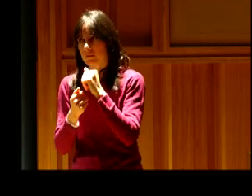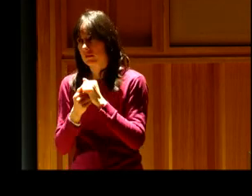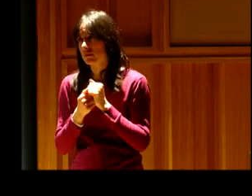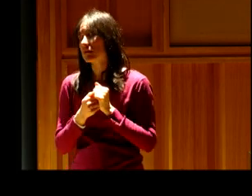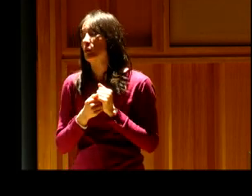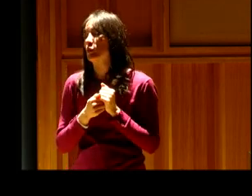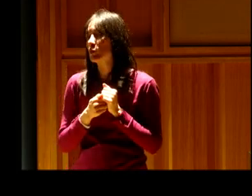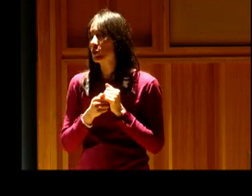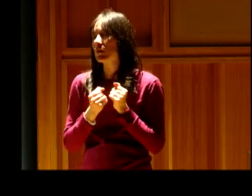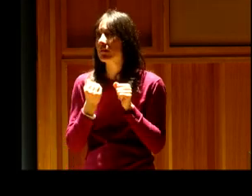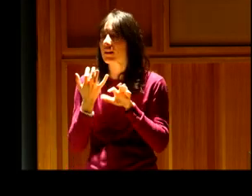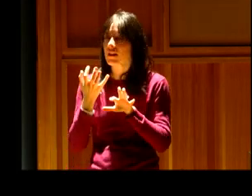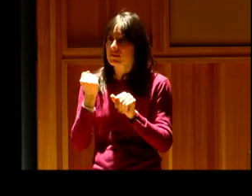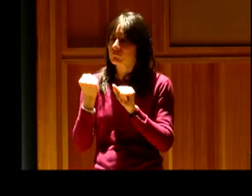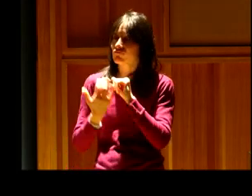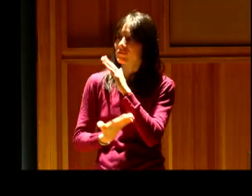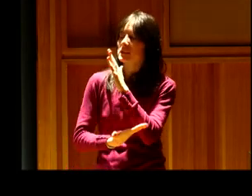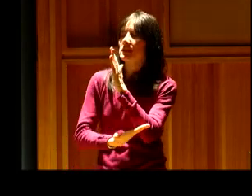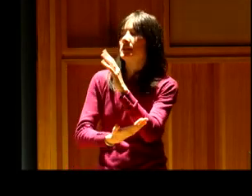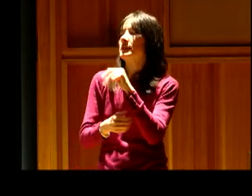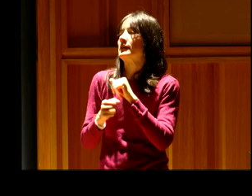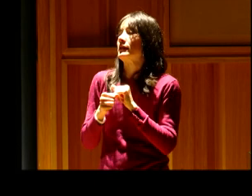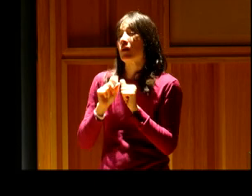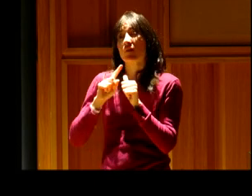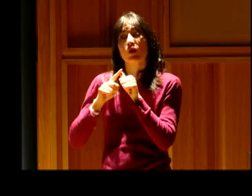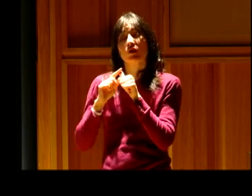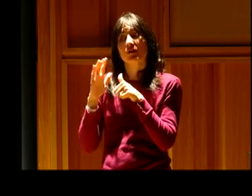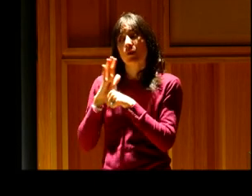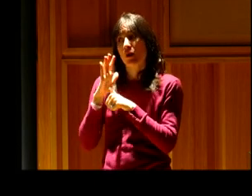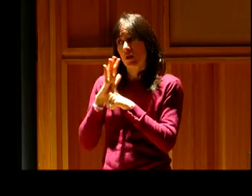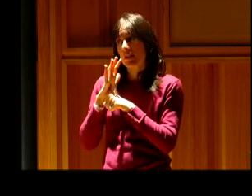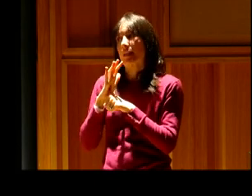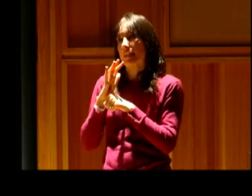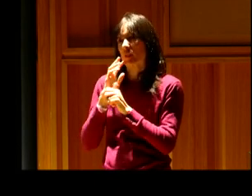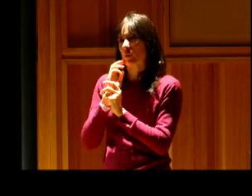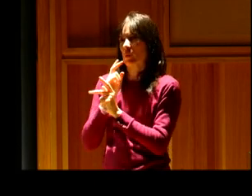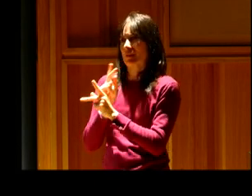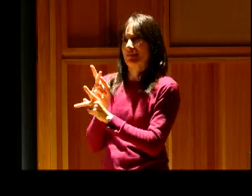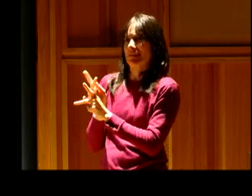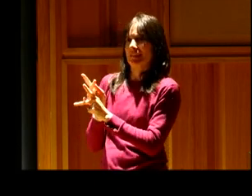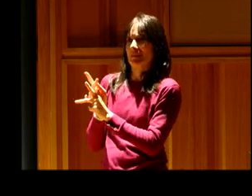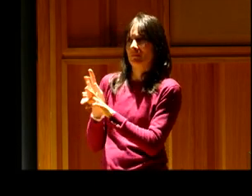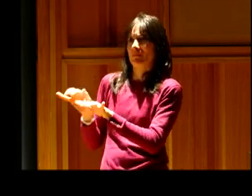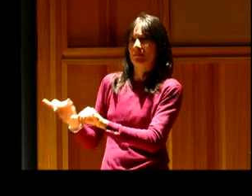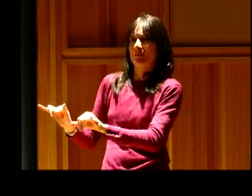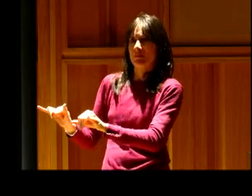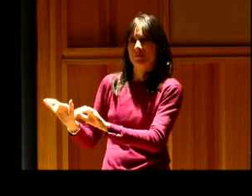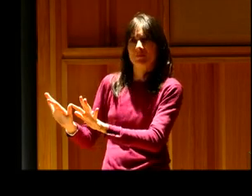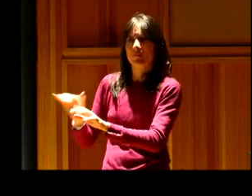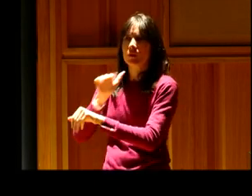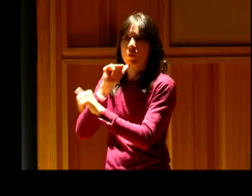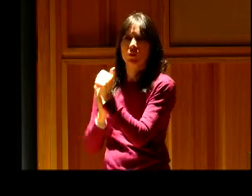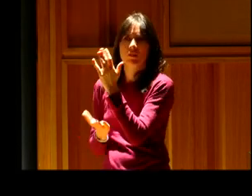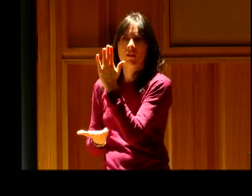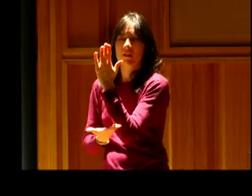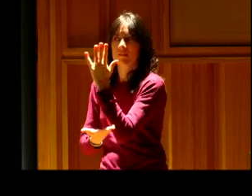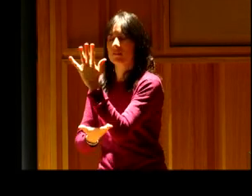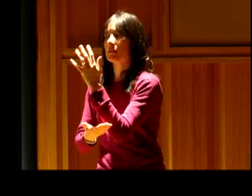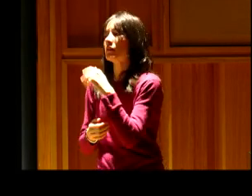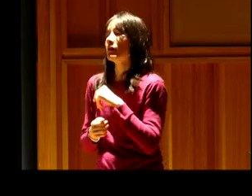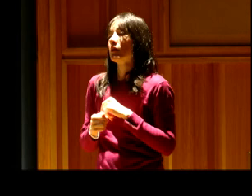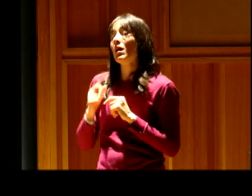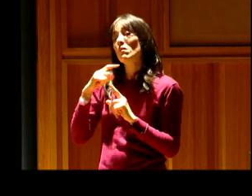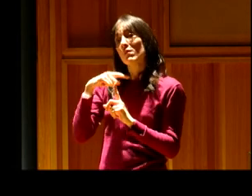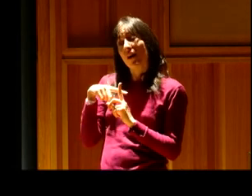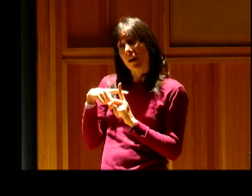enormously dangerous rate. So priority one needs to be to preserve those forests, but we're also most likely going to